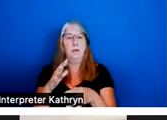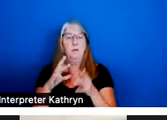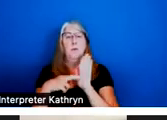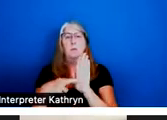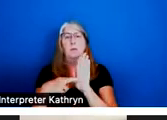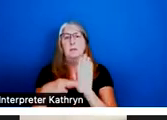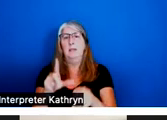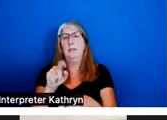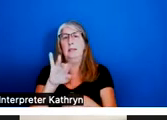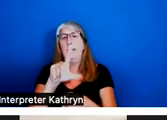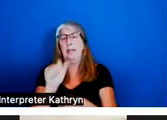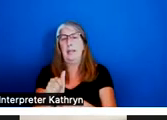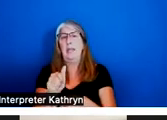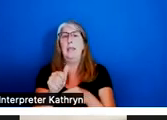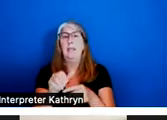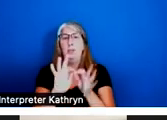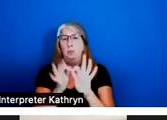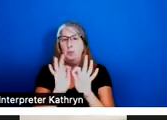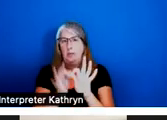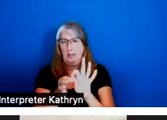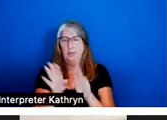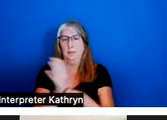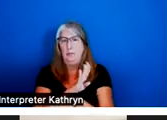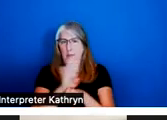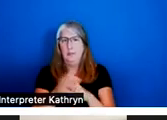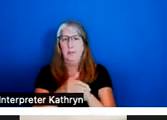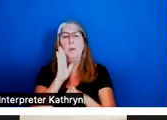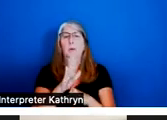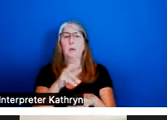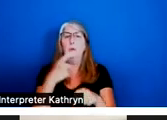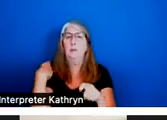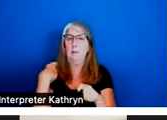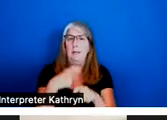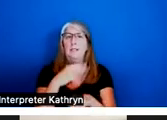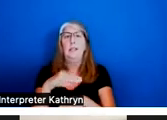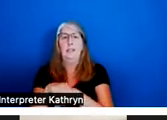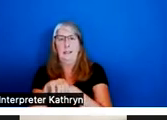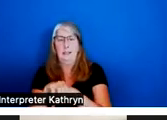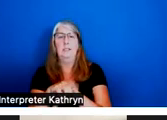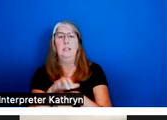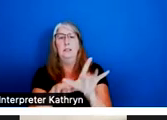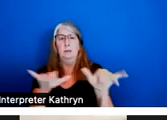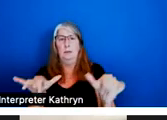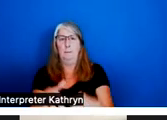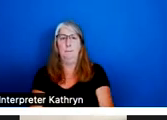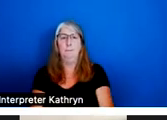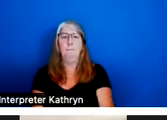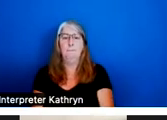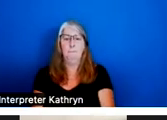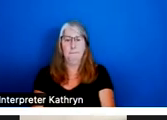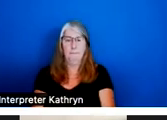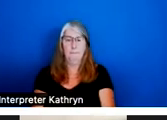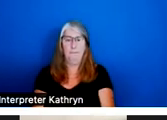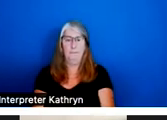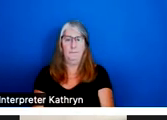We will be providing English-Spanish and Spanish-English simultaneous interpretation. Si usted se unió a la reunión usando